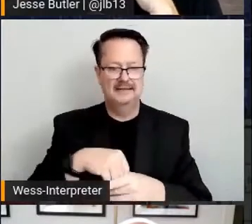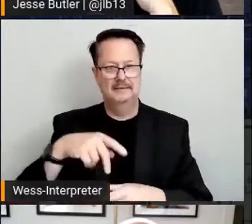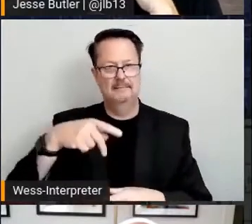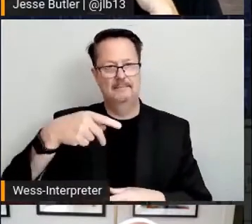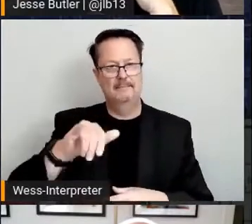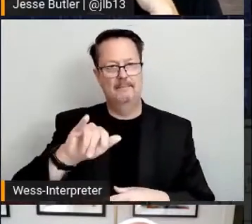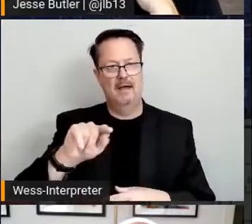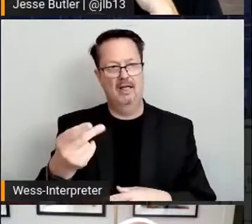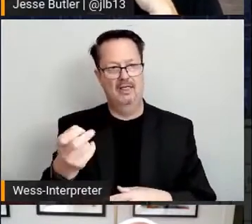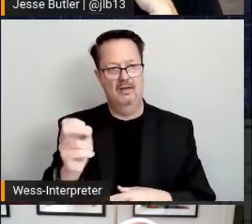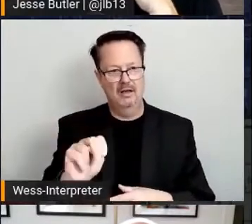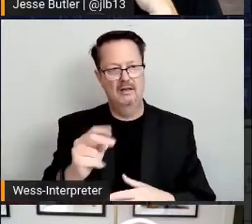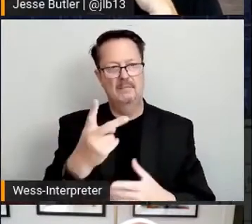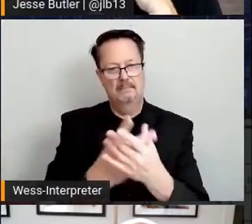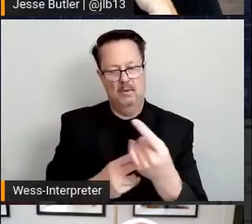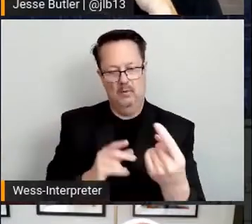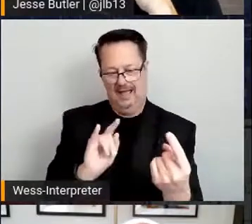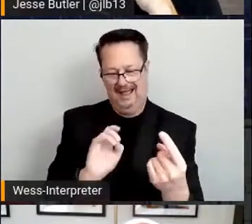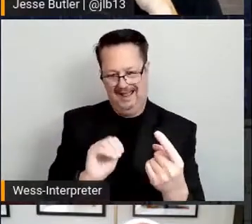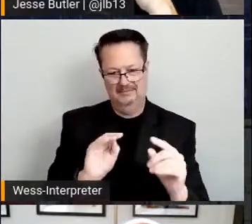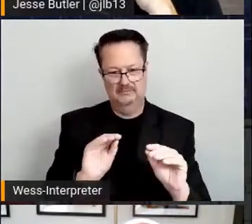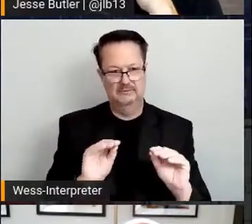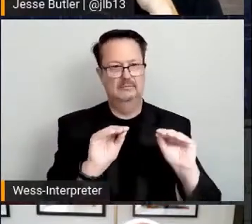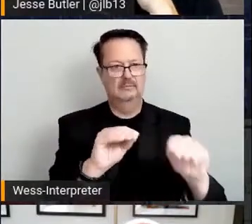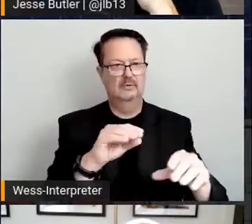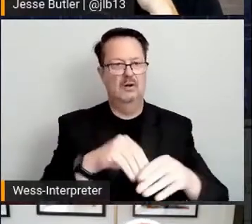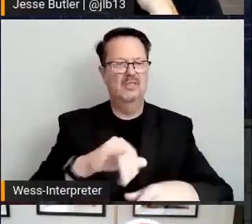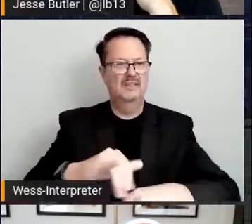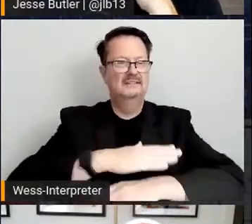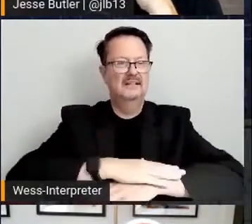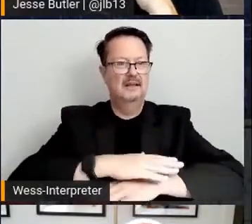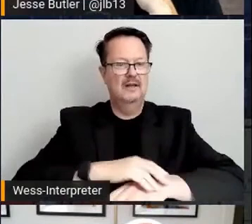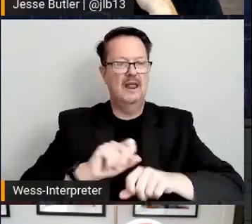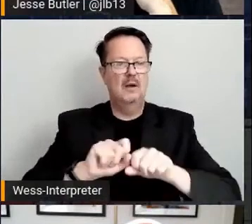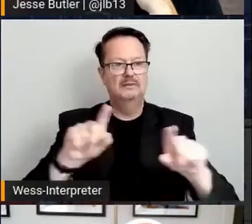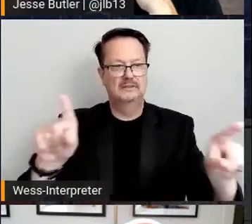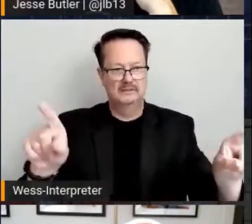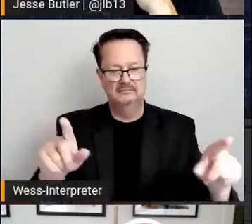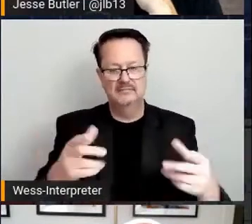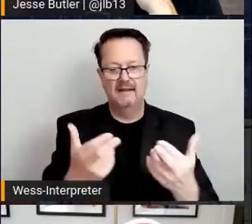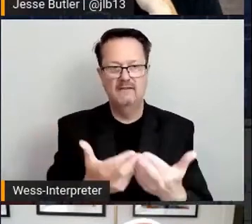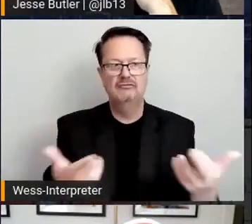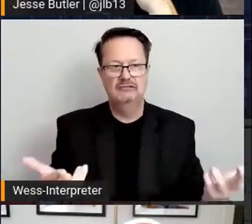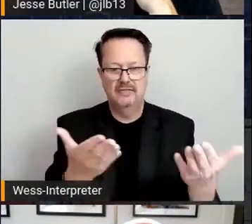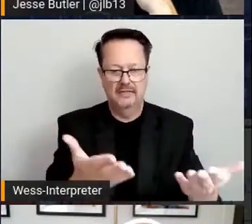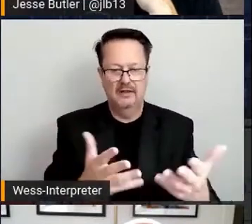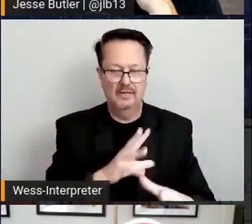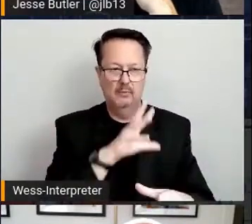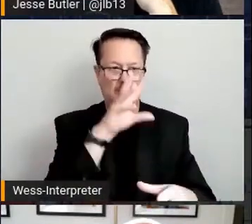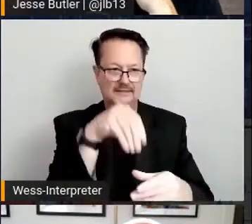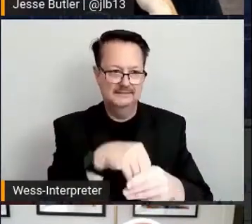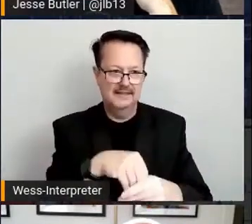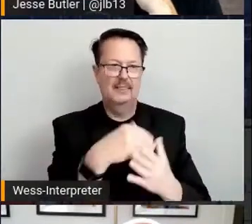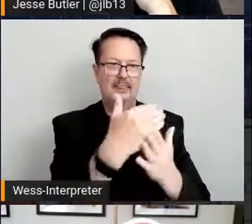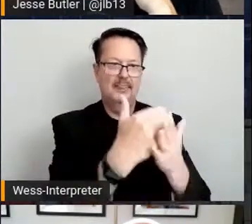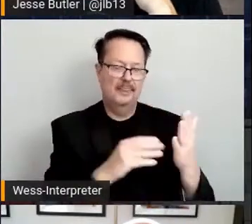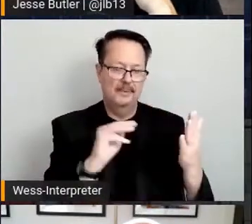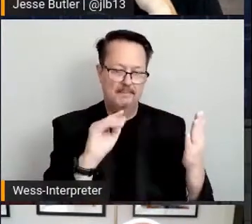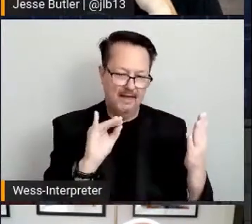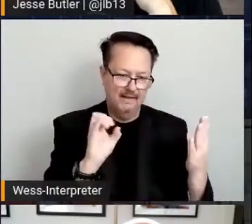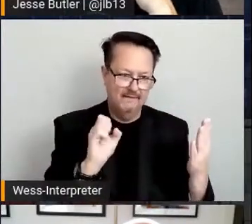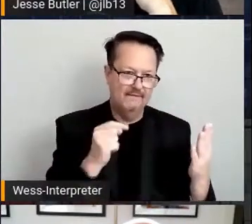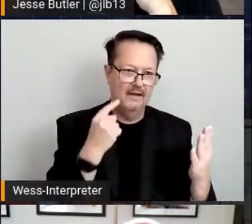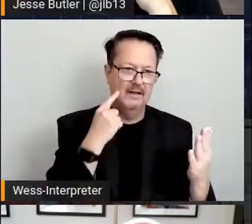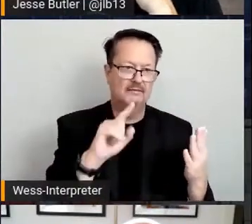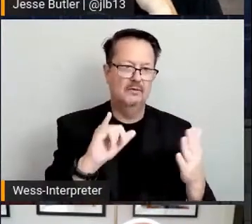putting items on a DynamoDB table and listing them. And I have a resource directory containing the manifest for a DynamoDB table,